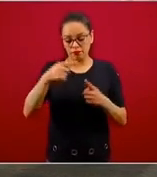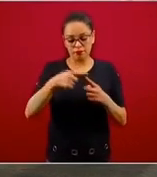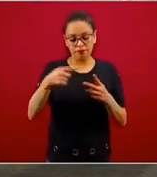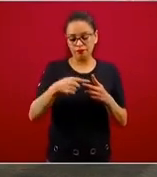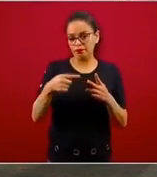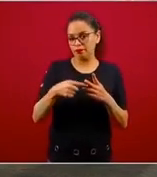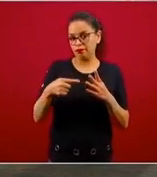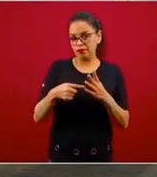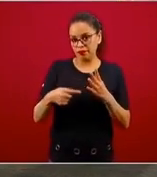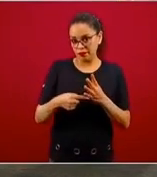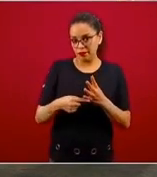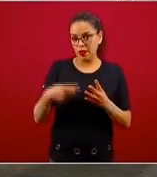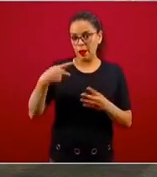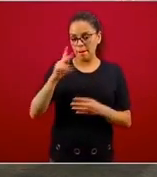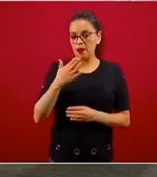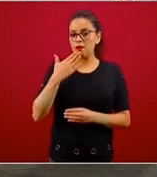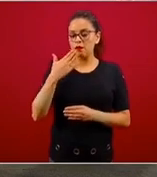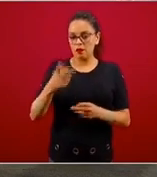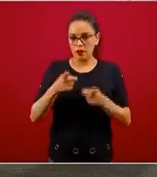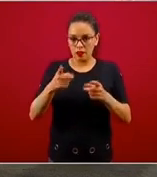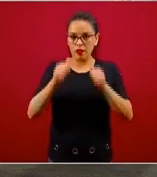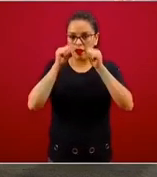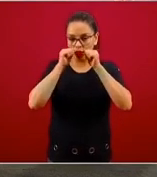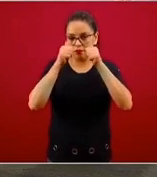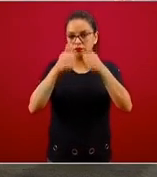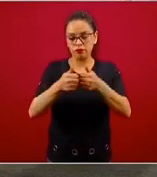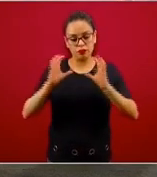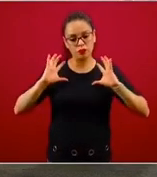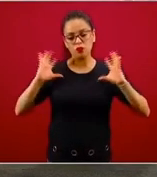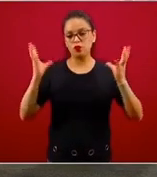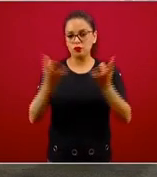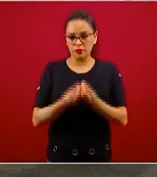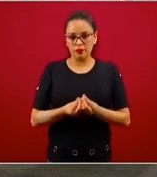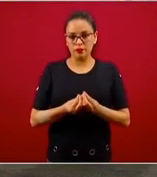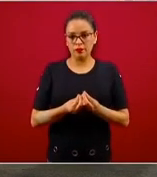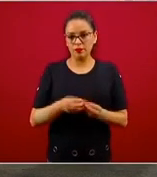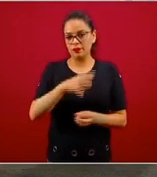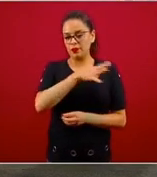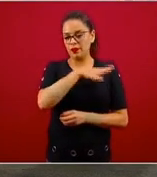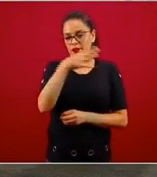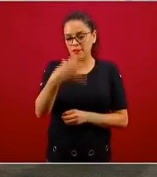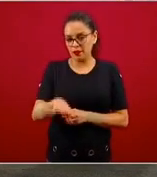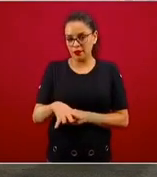There are needs, and we're trying to cover them in general terms.